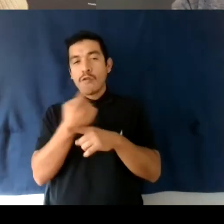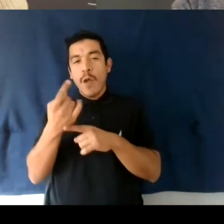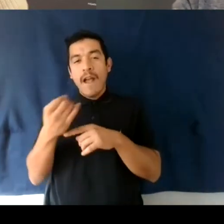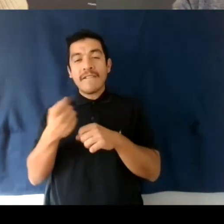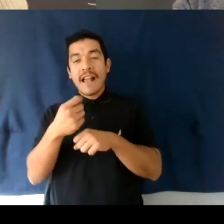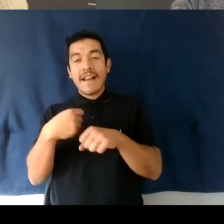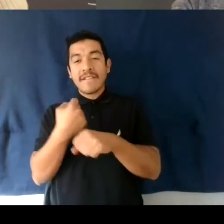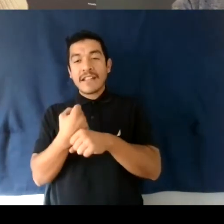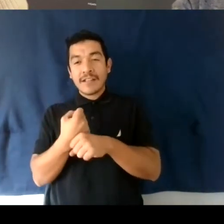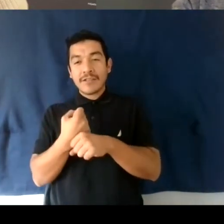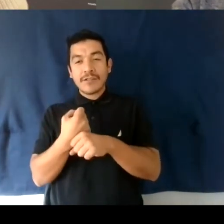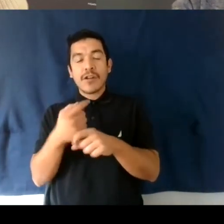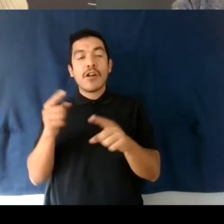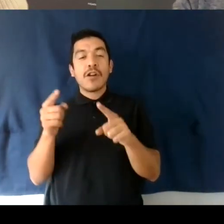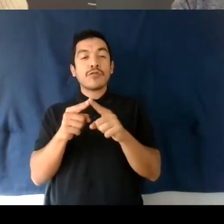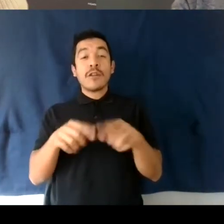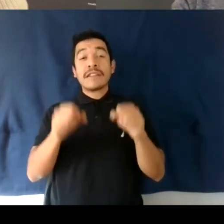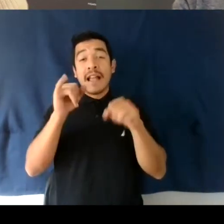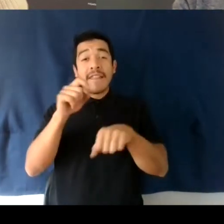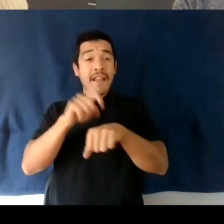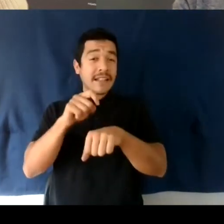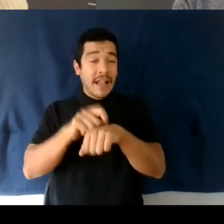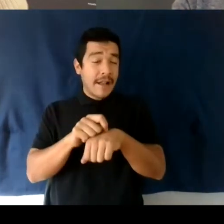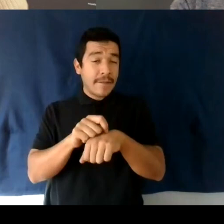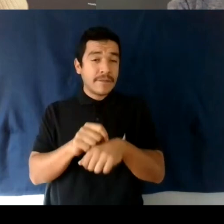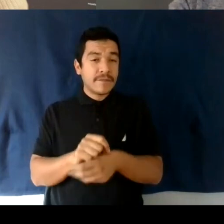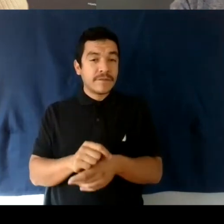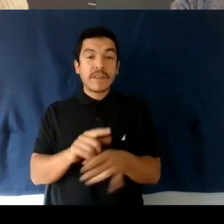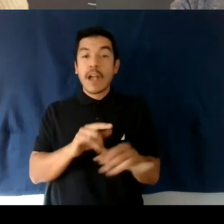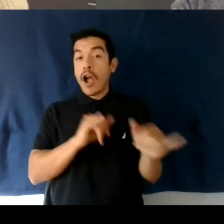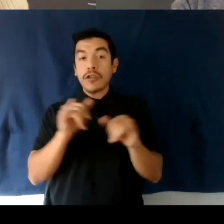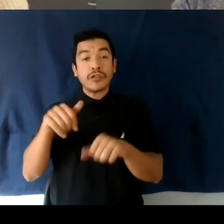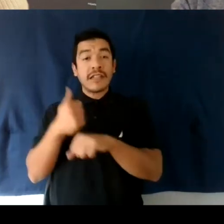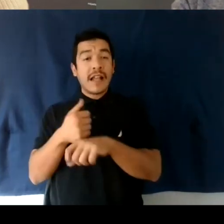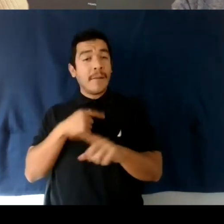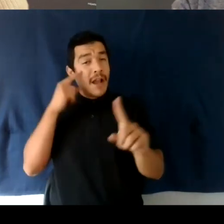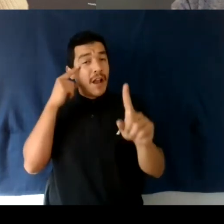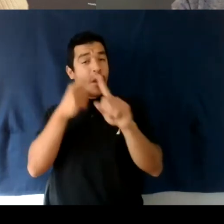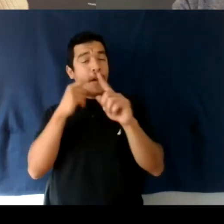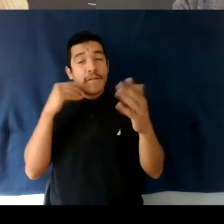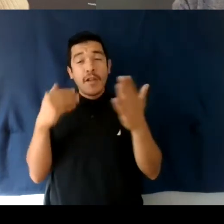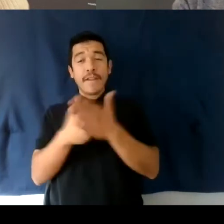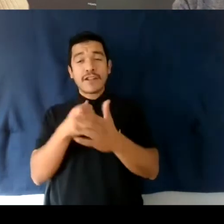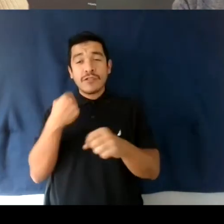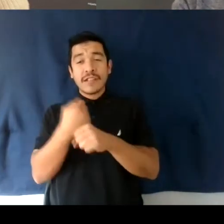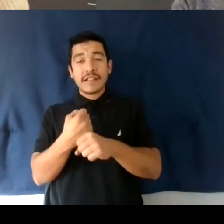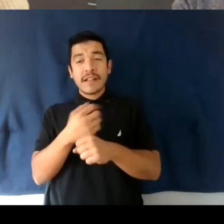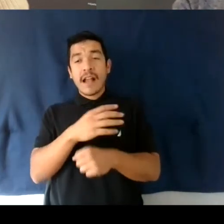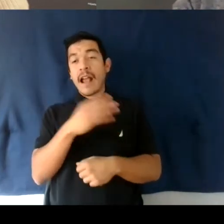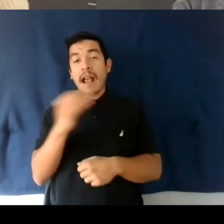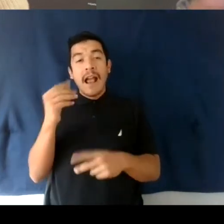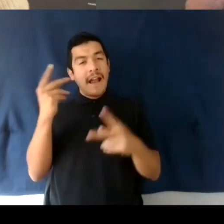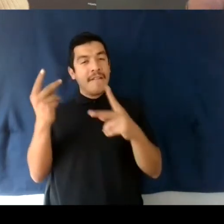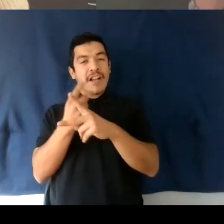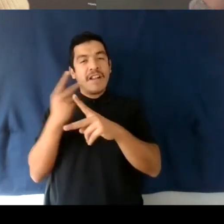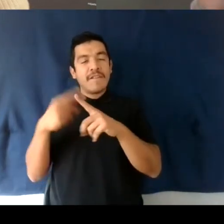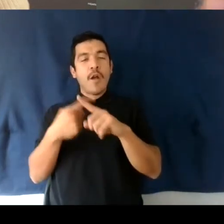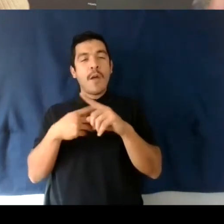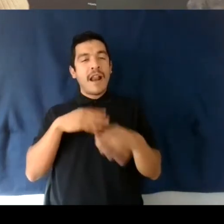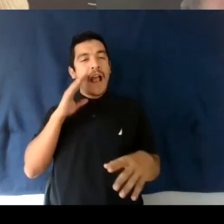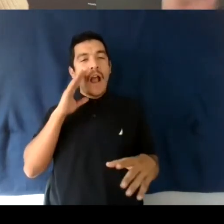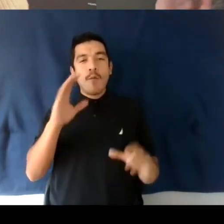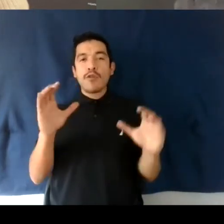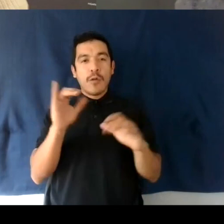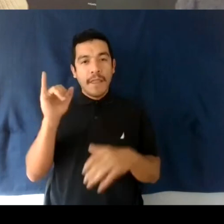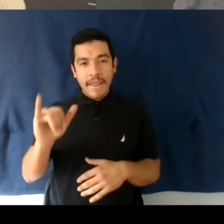year to take that time. Also set my goals for the new year. and figure out when I'm going to tackle them,